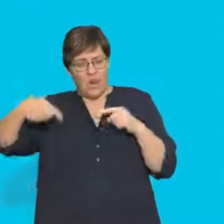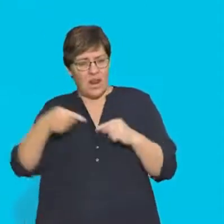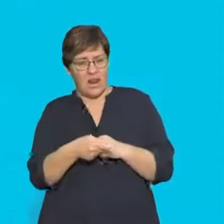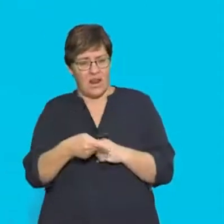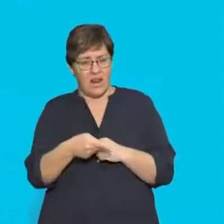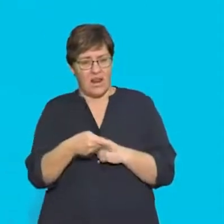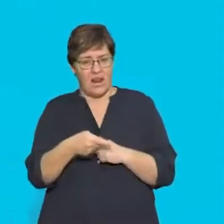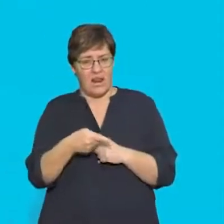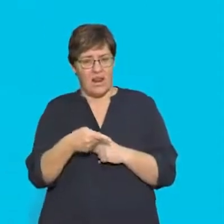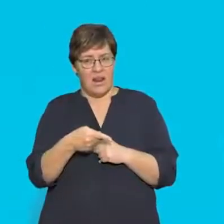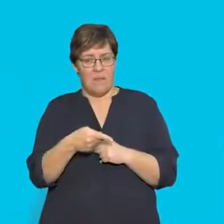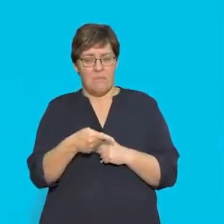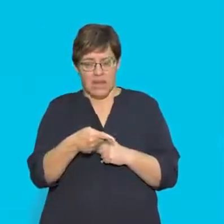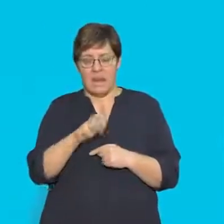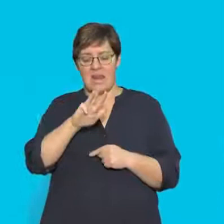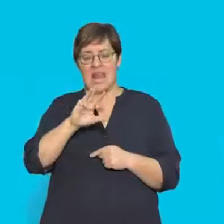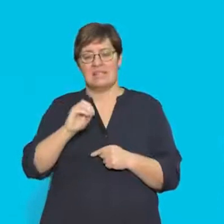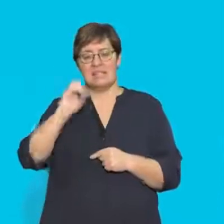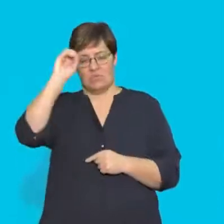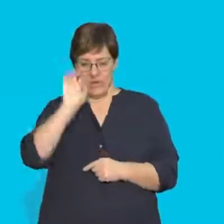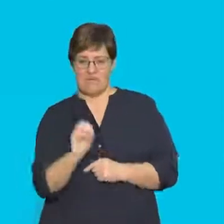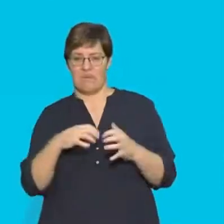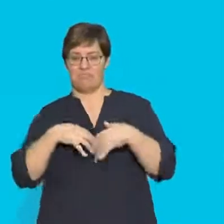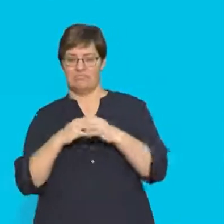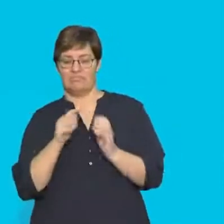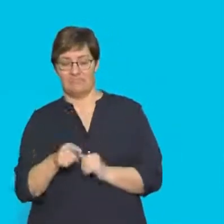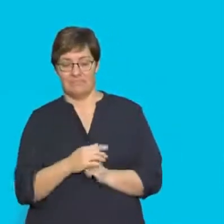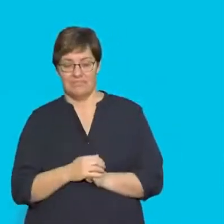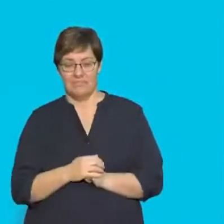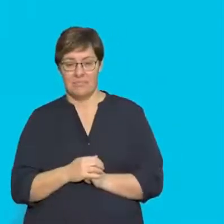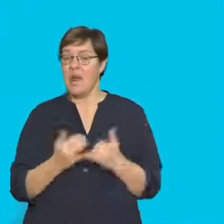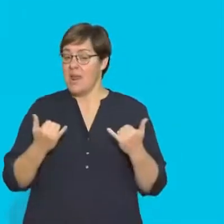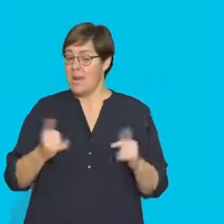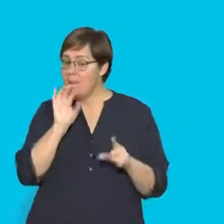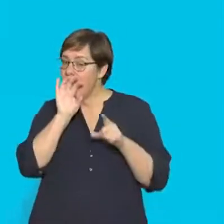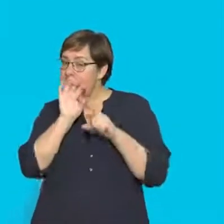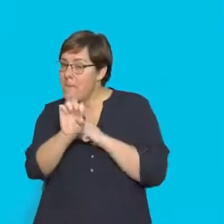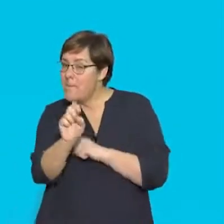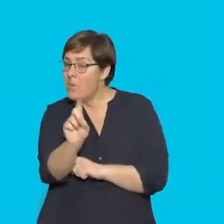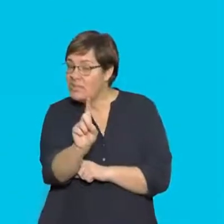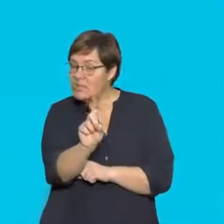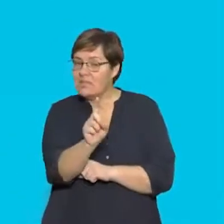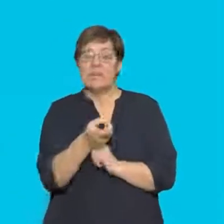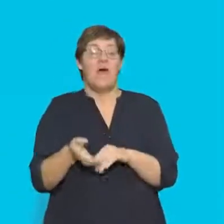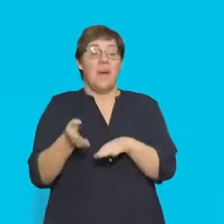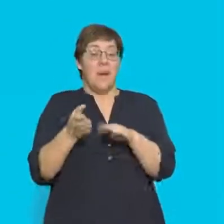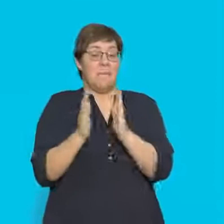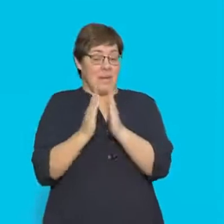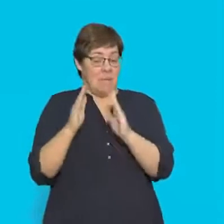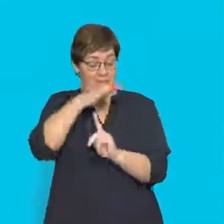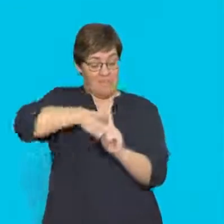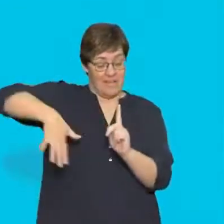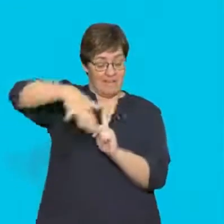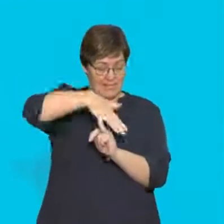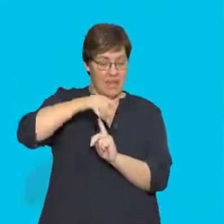of at 90 degrees to that. And so we recognize that the magnetic field lines are also going to